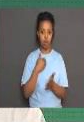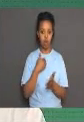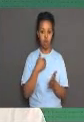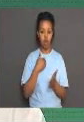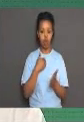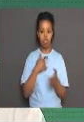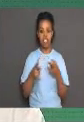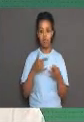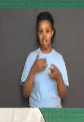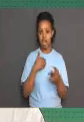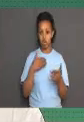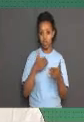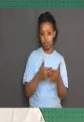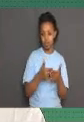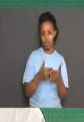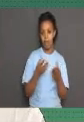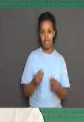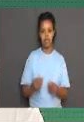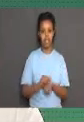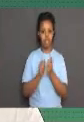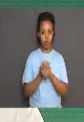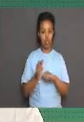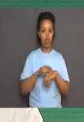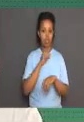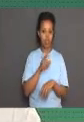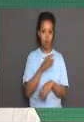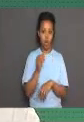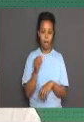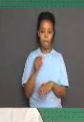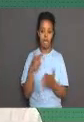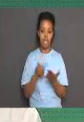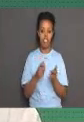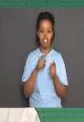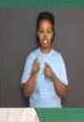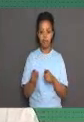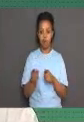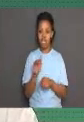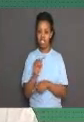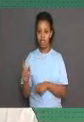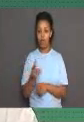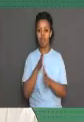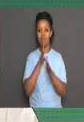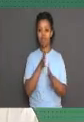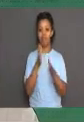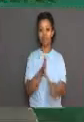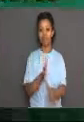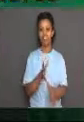related evolutionarily and must likely share a common ancestor.